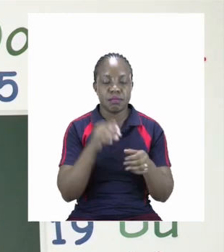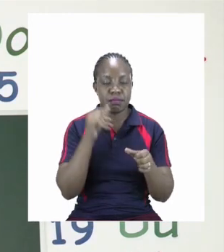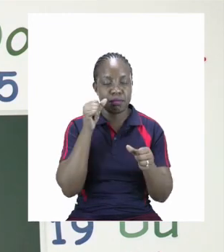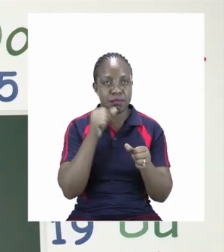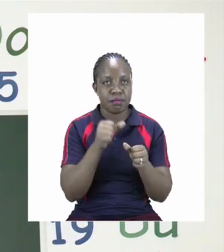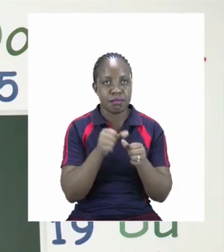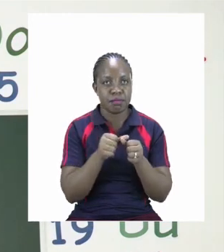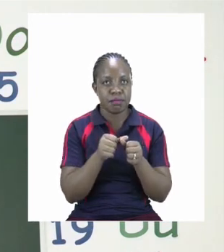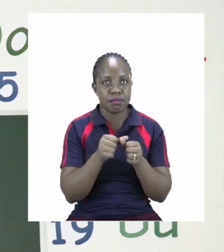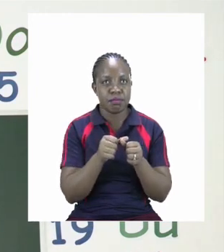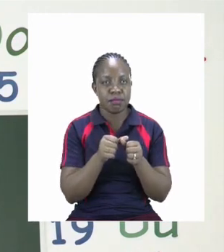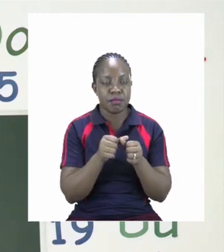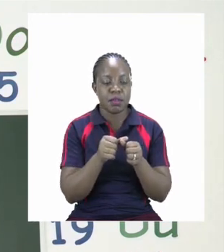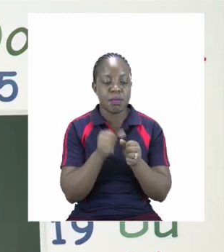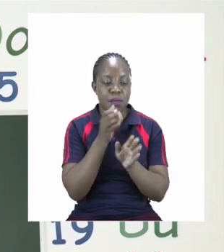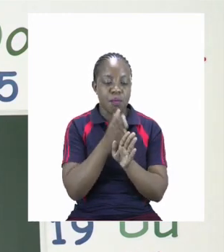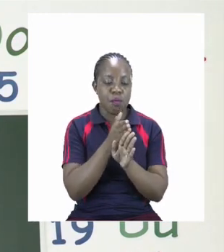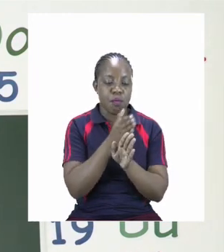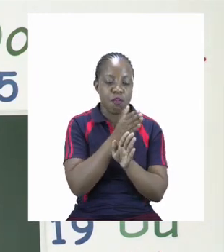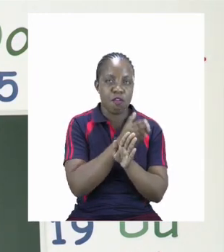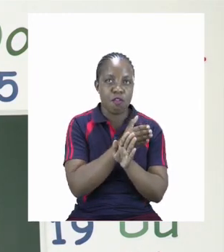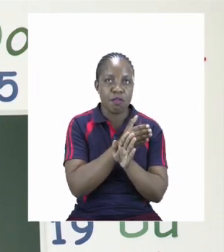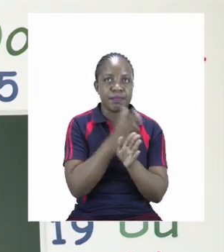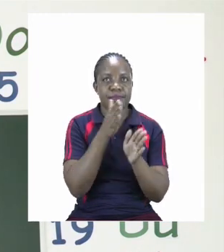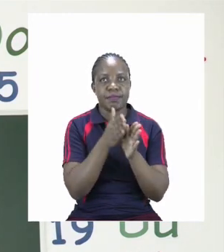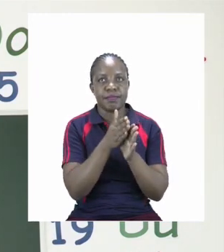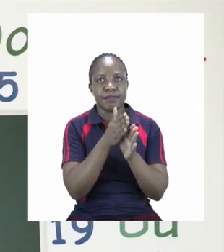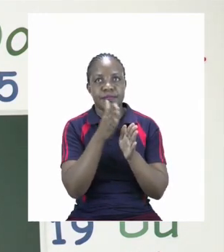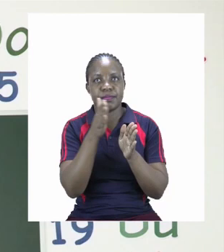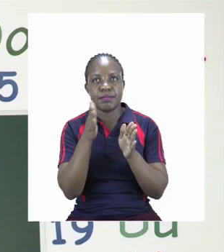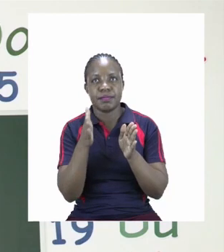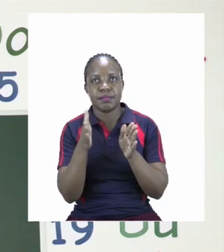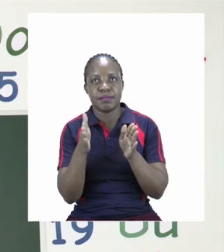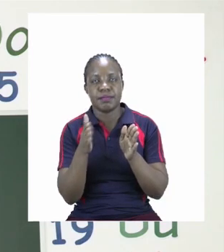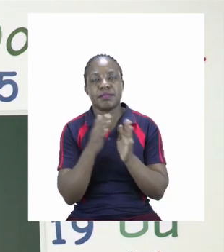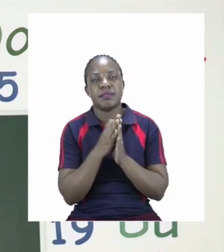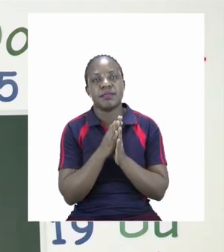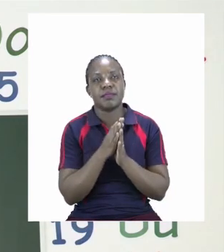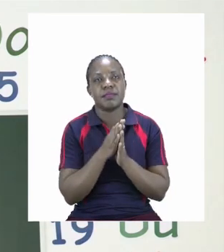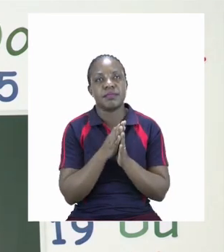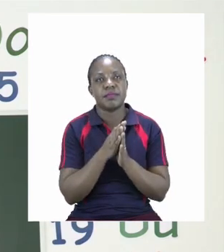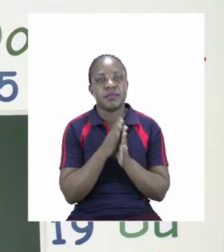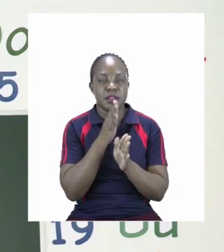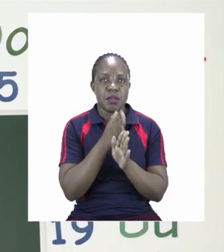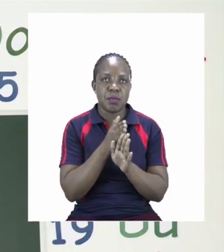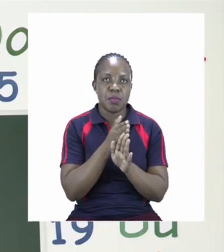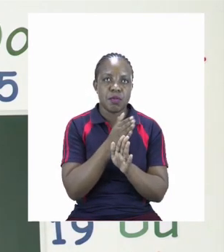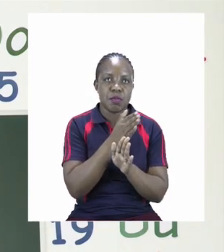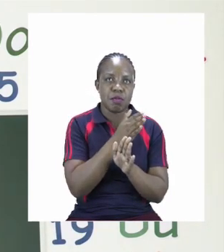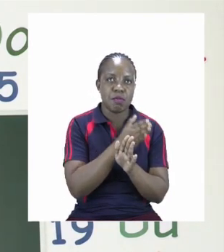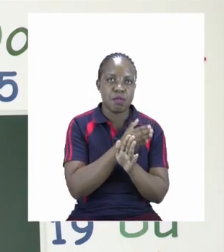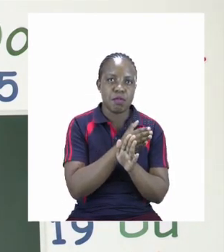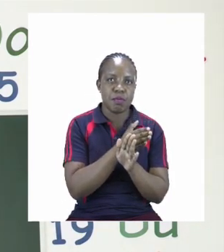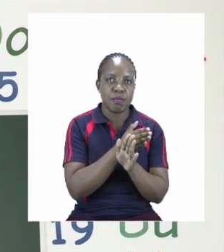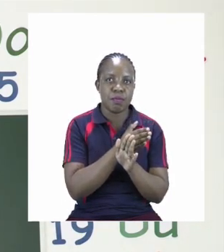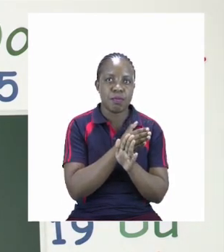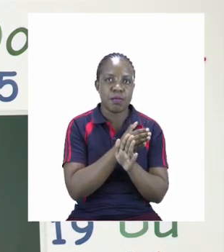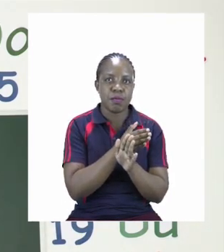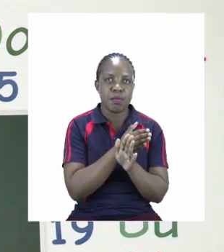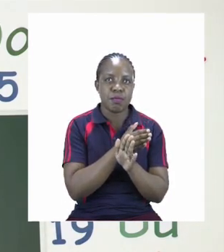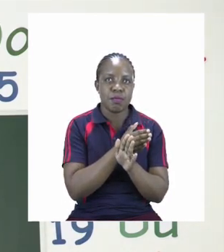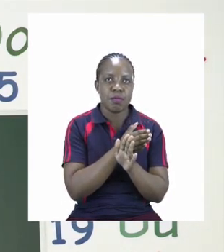before and after. So, grade 2s, we said that before means that it's the